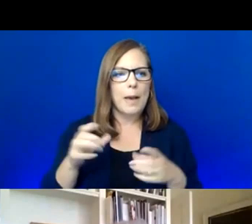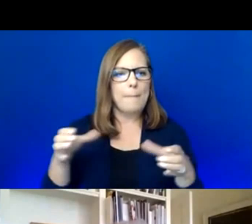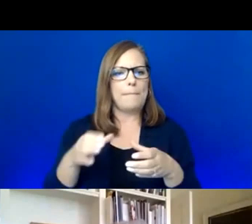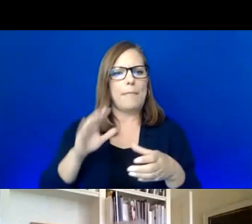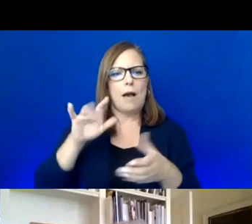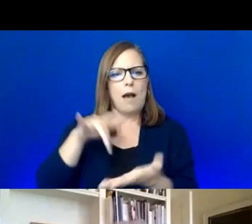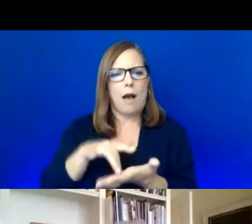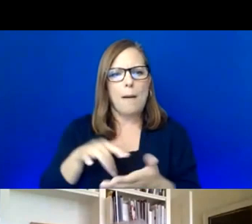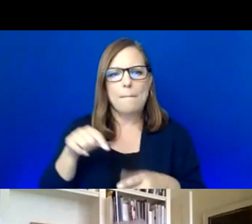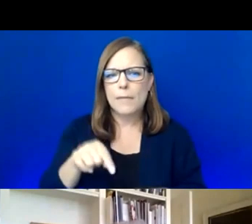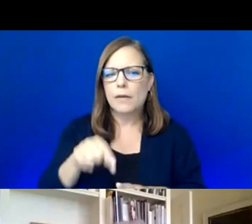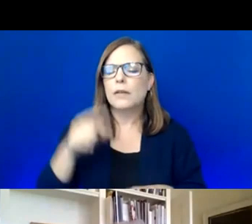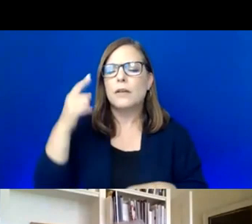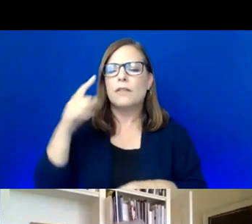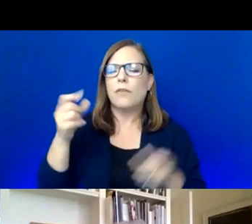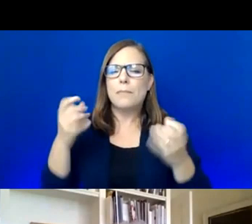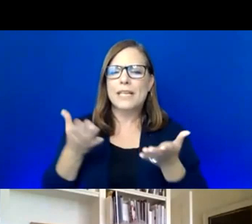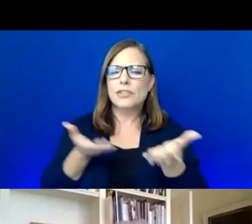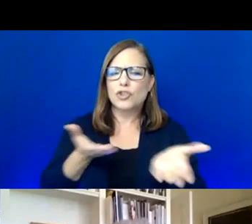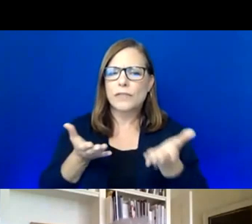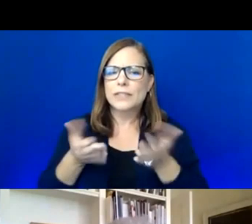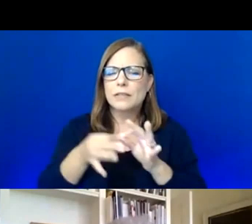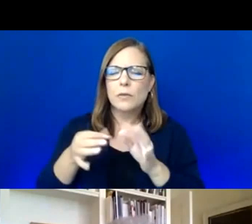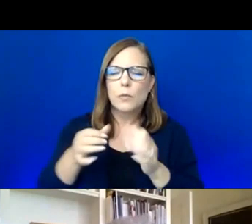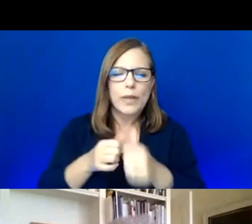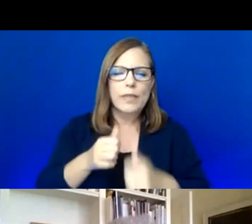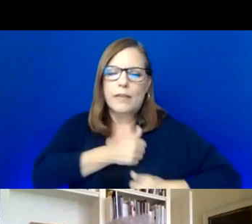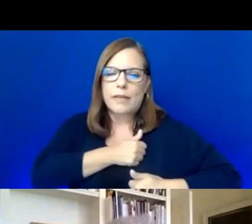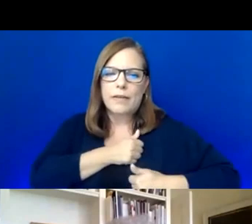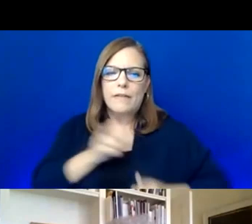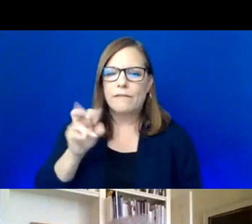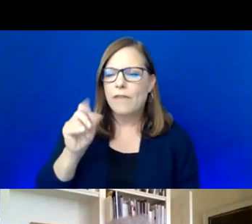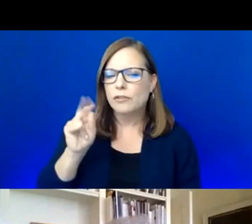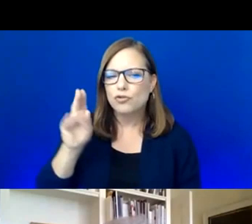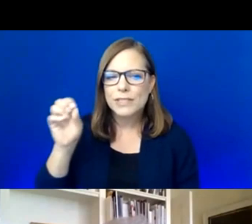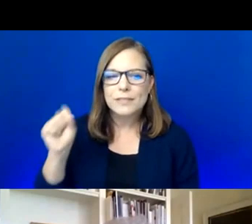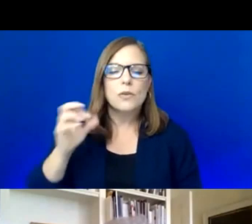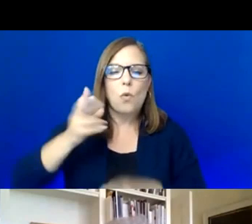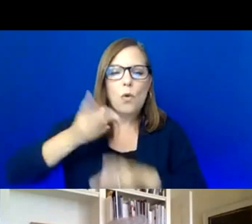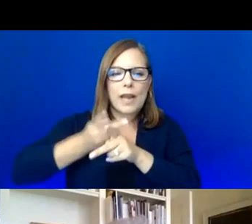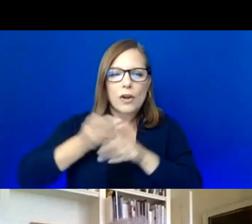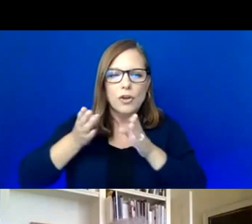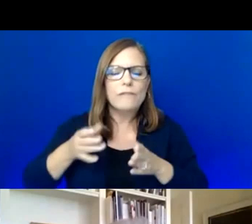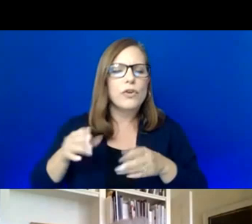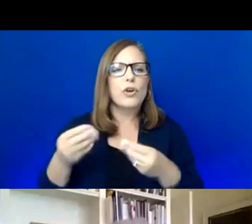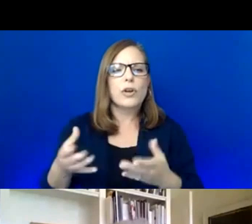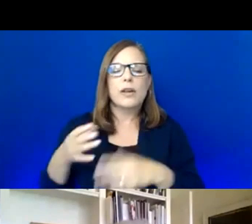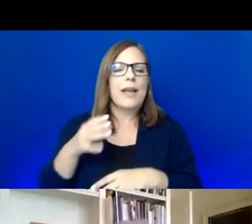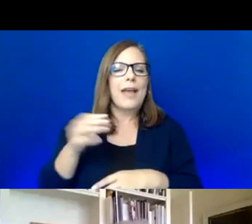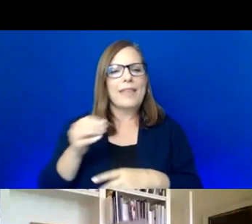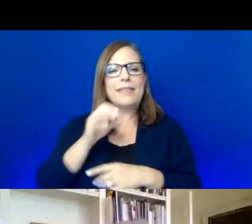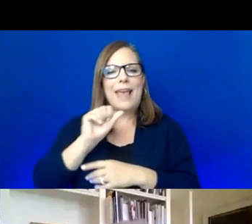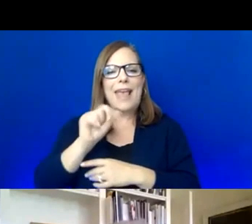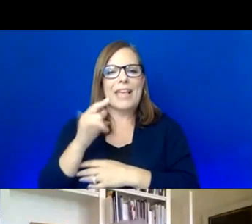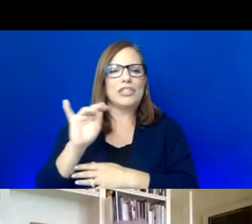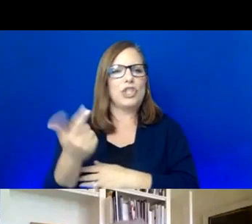city services serving the veterans, the caregivers, the diverse aging population was in one